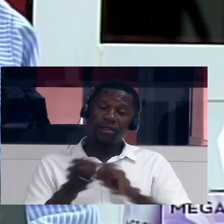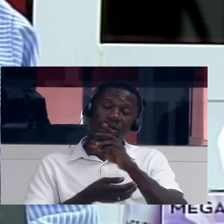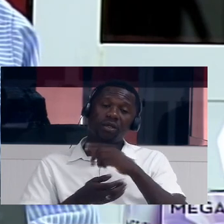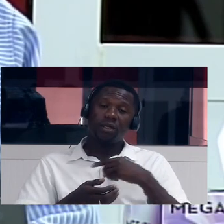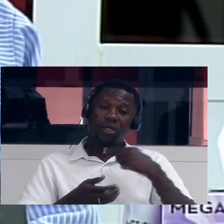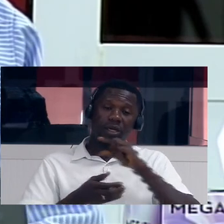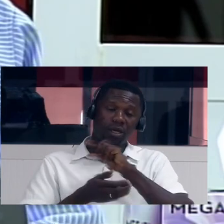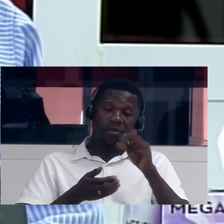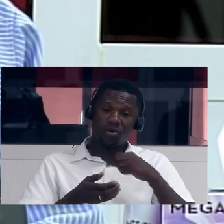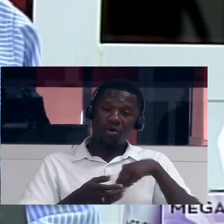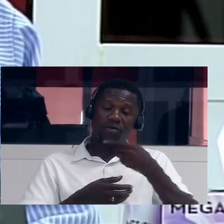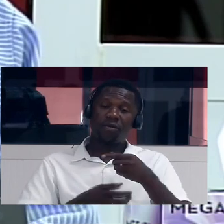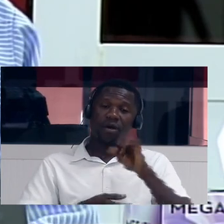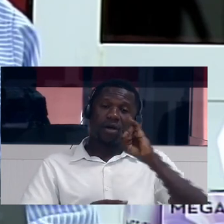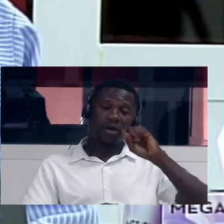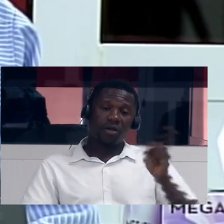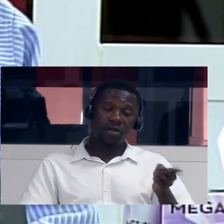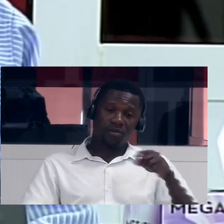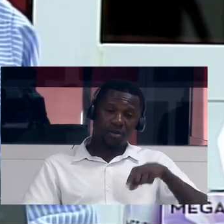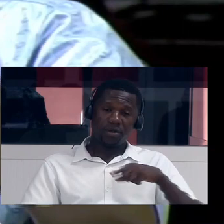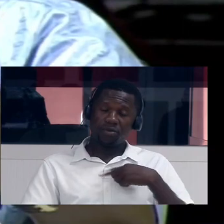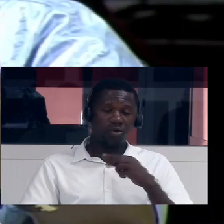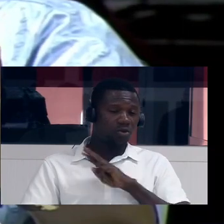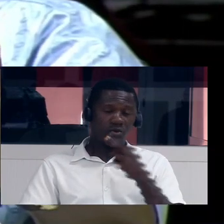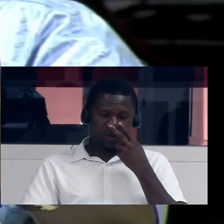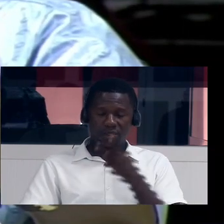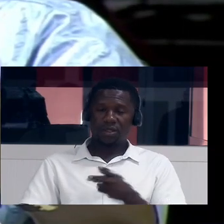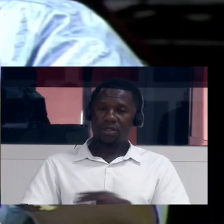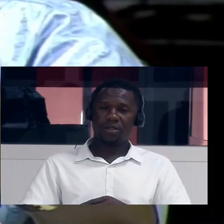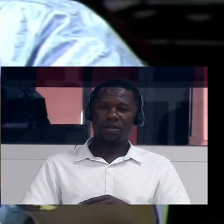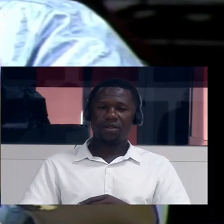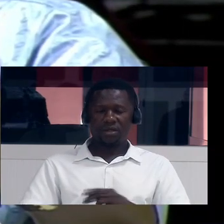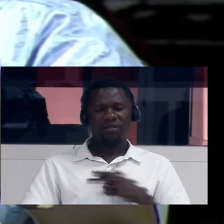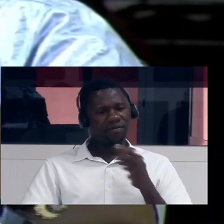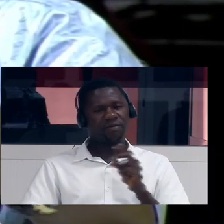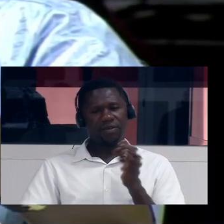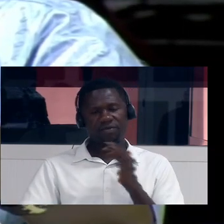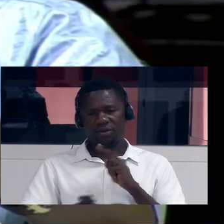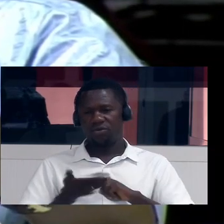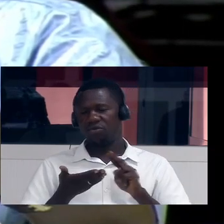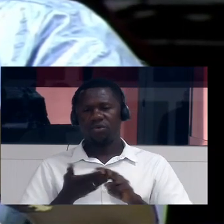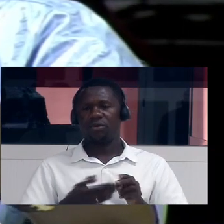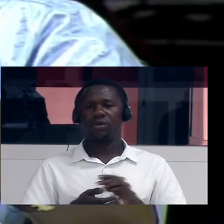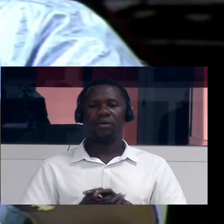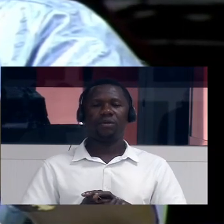signed on his behalf, and you don't see it. It is quite normal. But this is not a simple